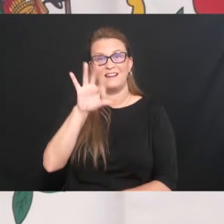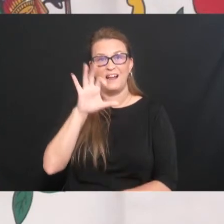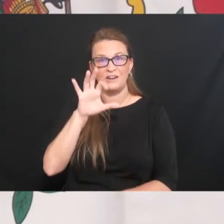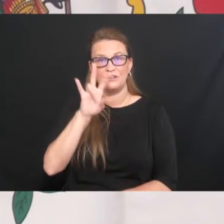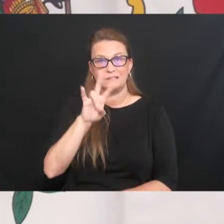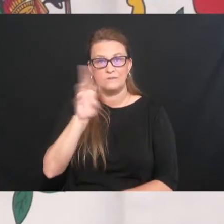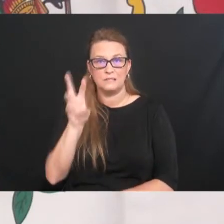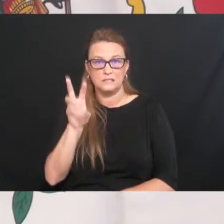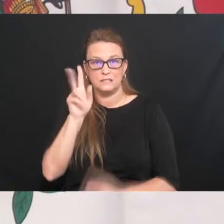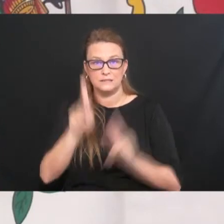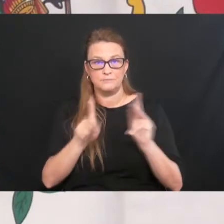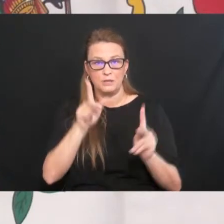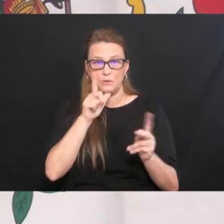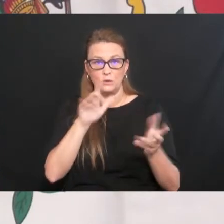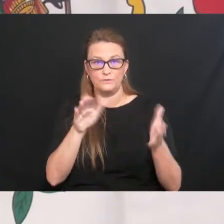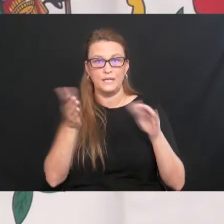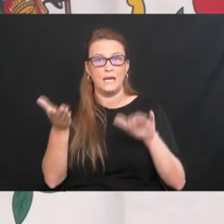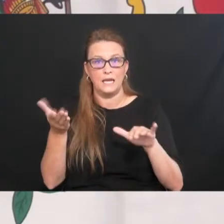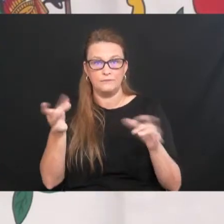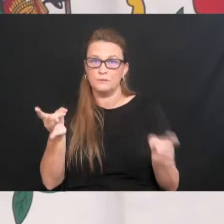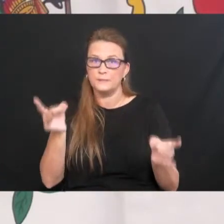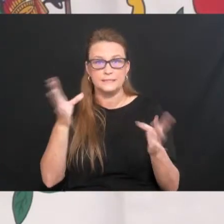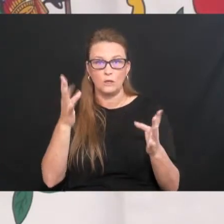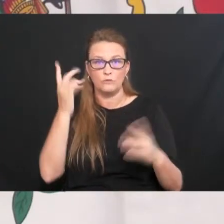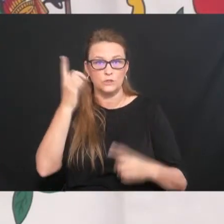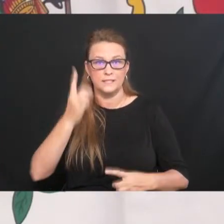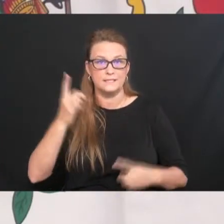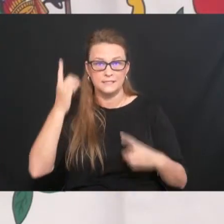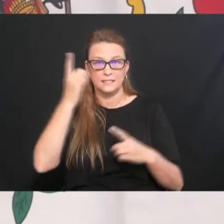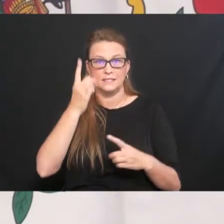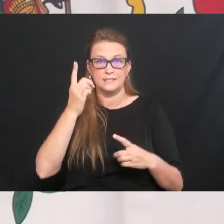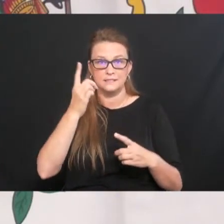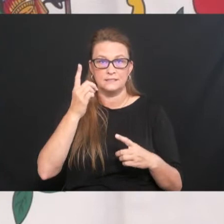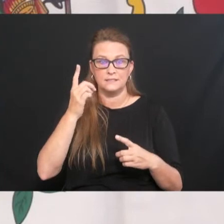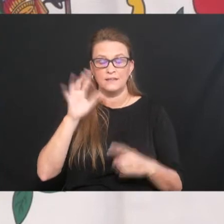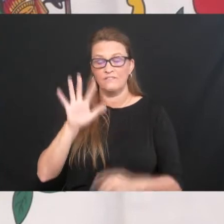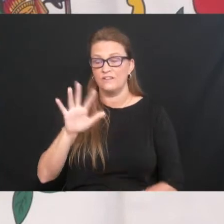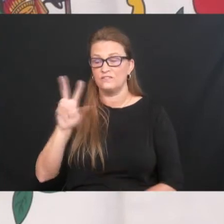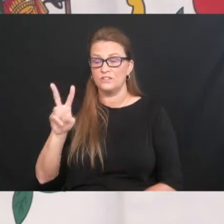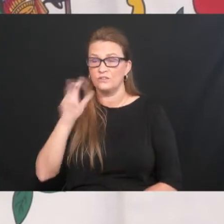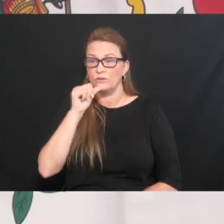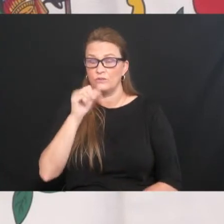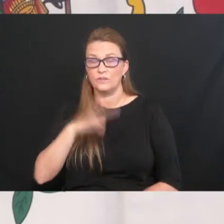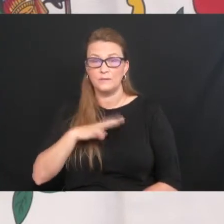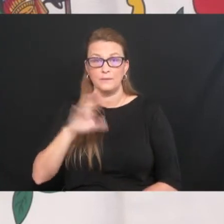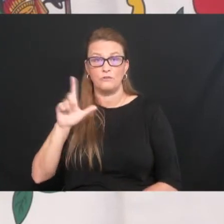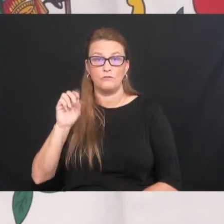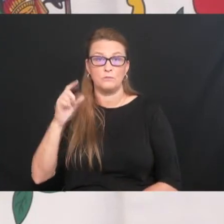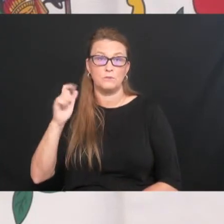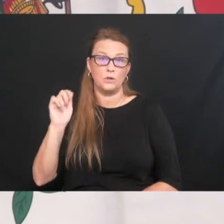3,976 people that have died from this dreaded disease. It's a 52-year-old female from Logan County.